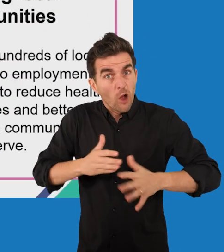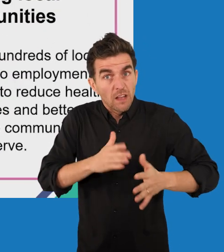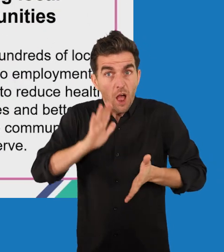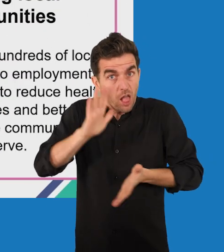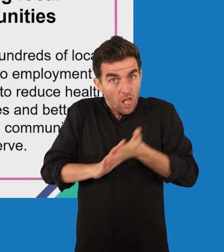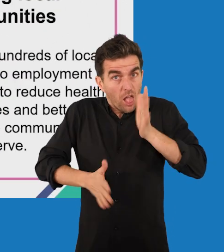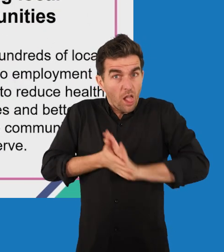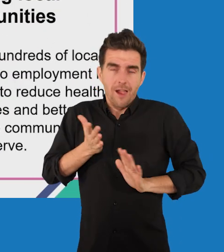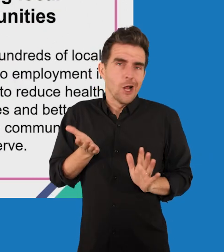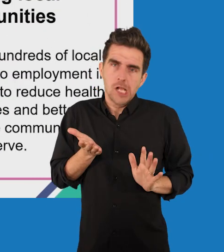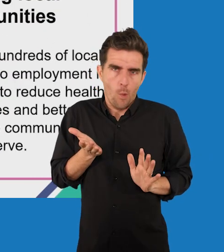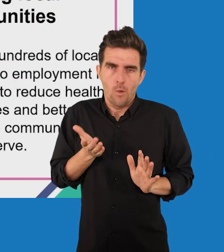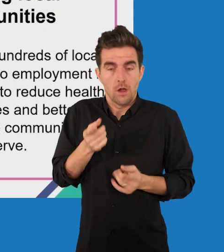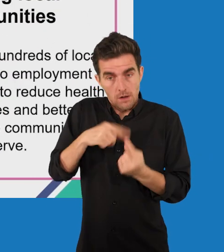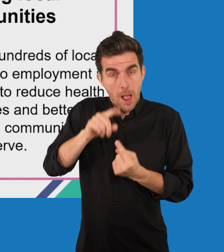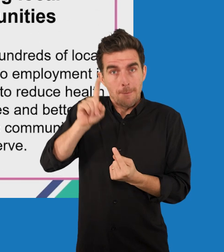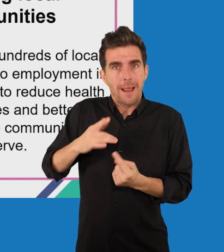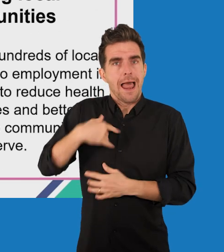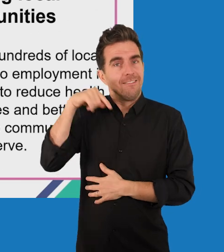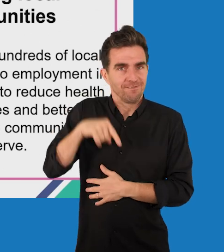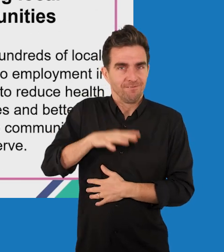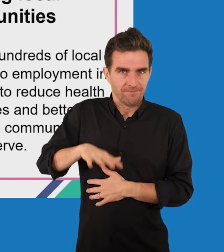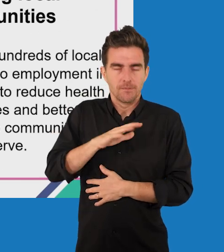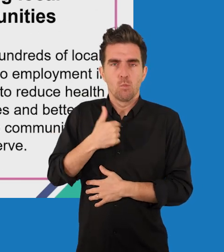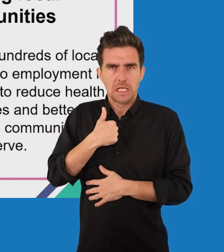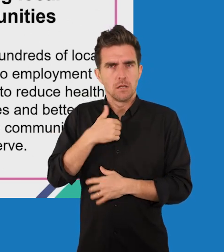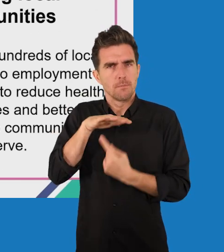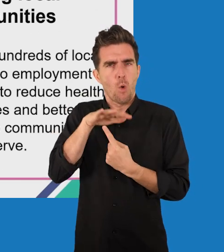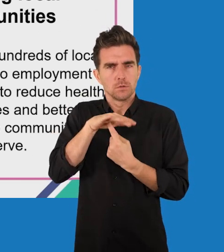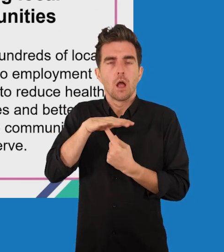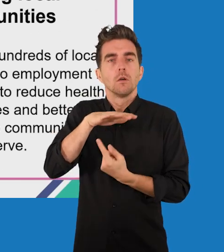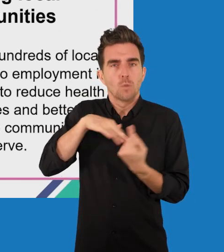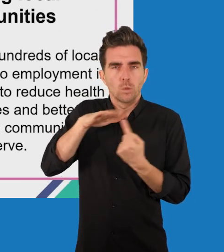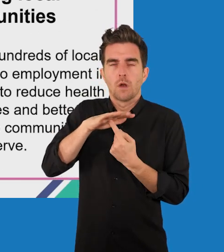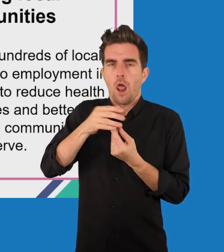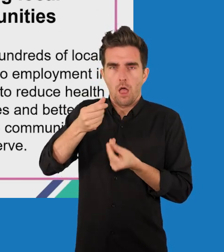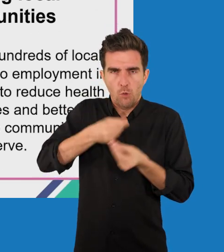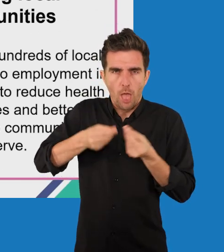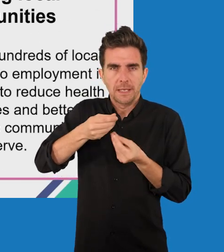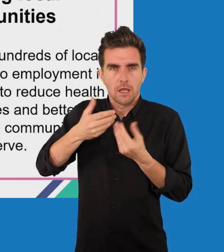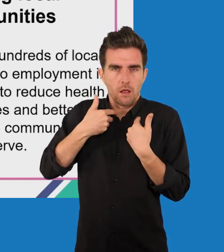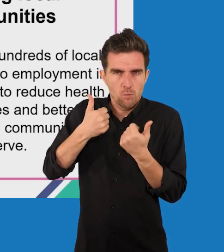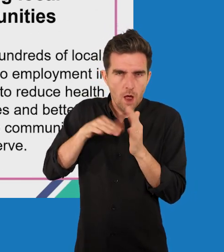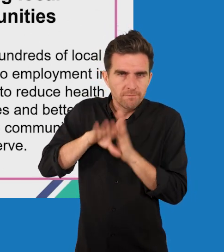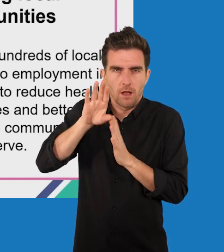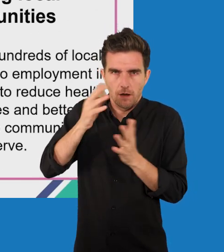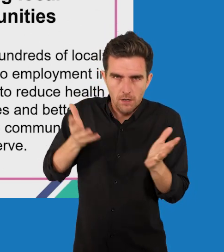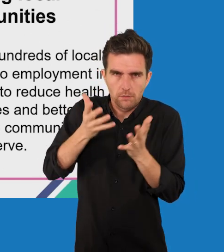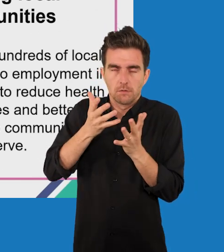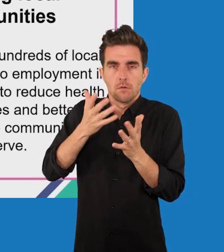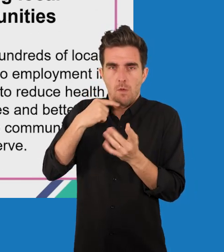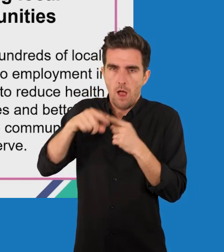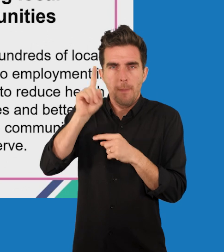It's more than just the services we deliver, it's about the people that live locally. We actually have a priority around social and